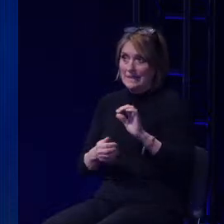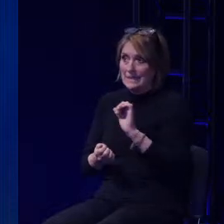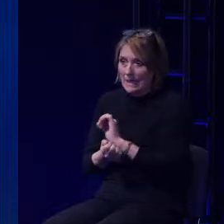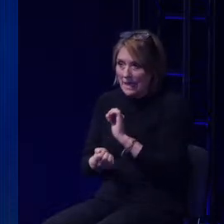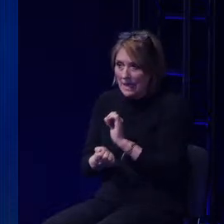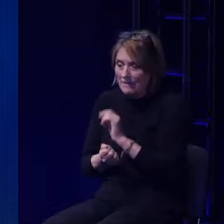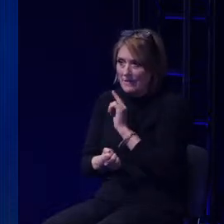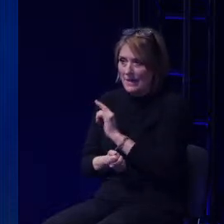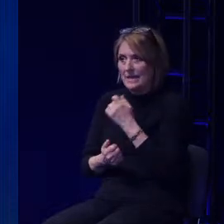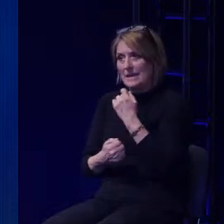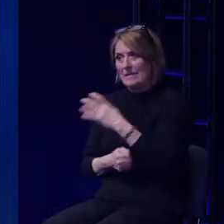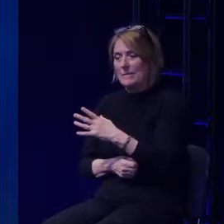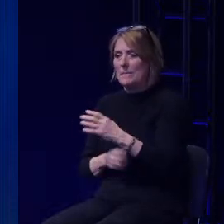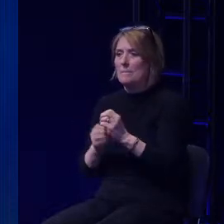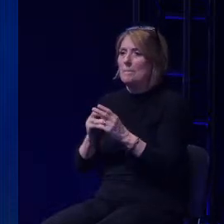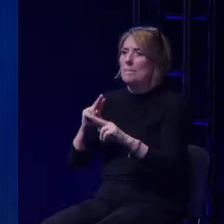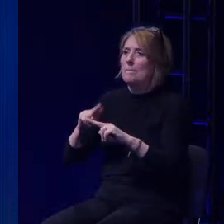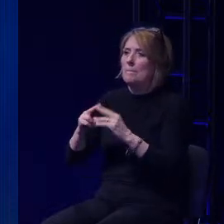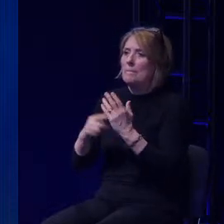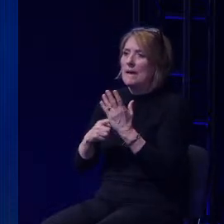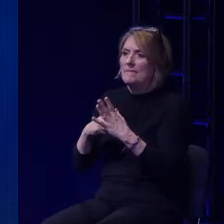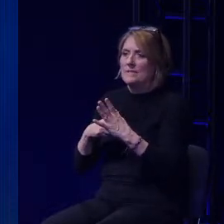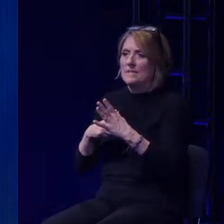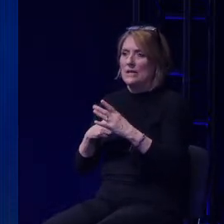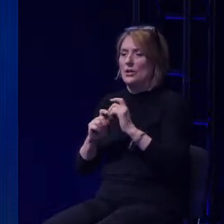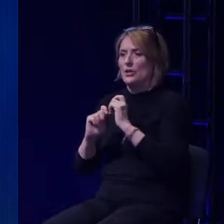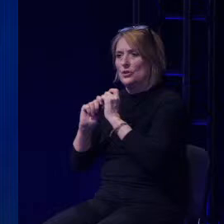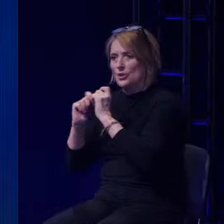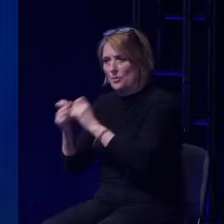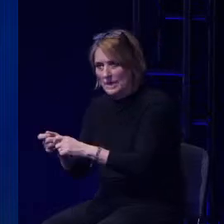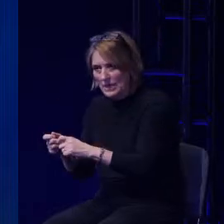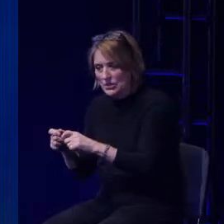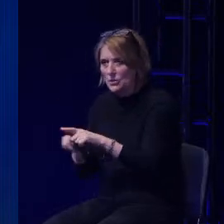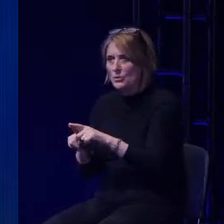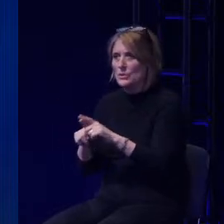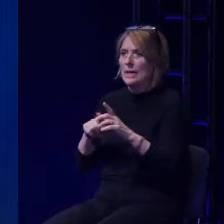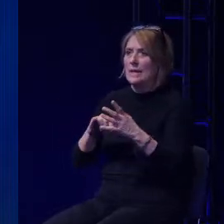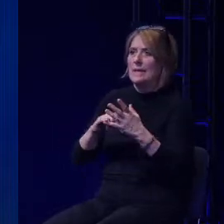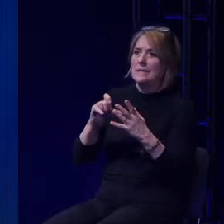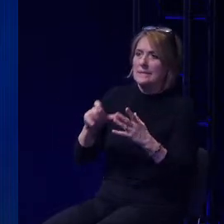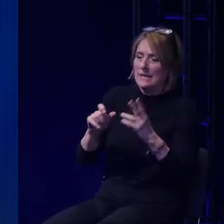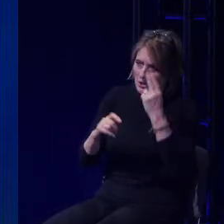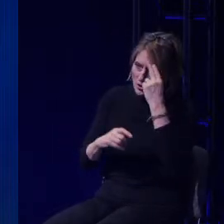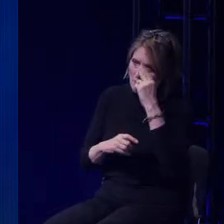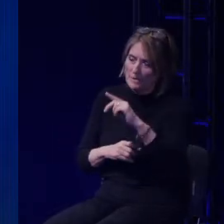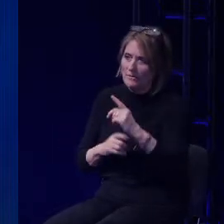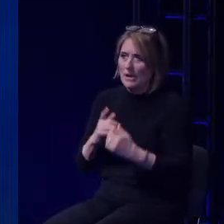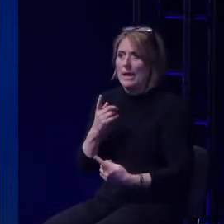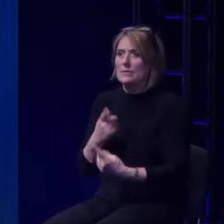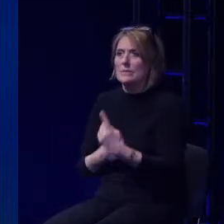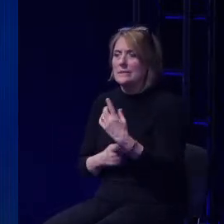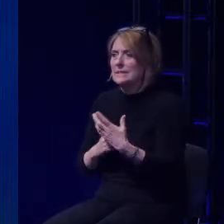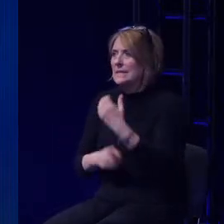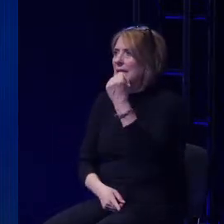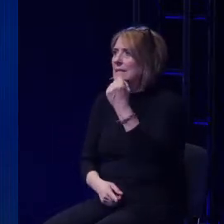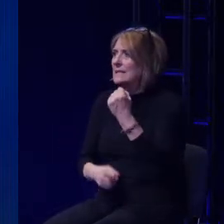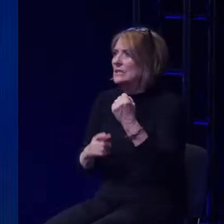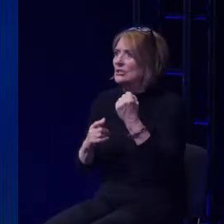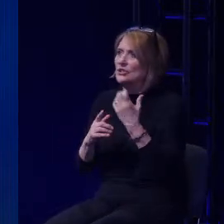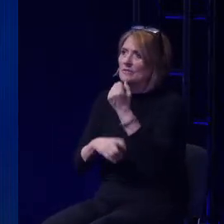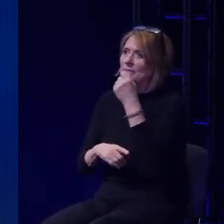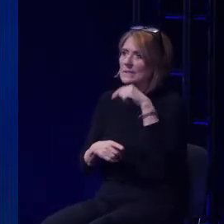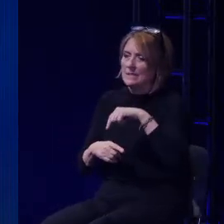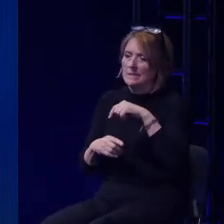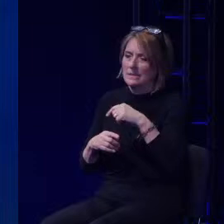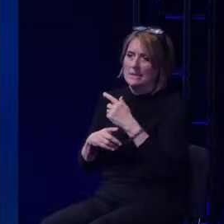earned Sean a BAFTA nomination for Best Cinematography, as well as an ASE nomination for Outstanding Achievement in Cinematography. Sean